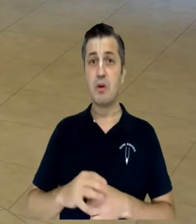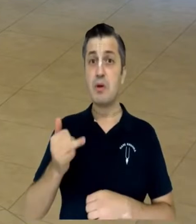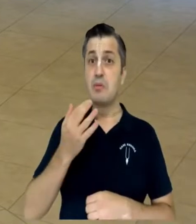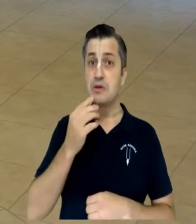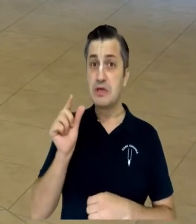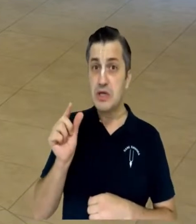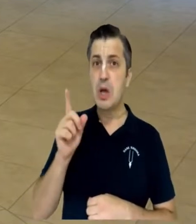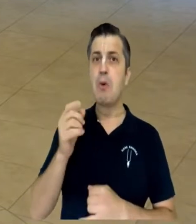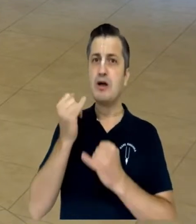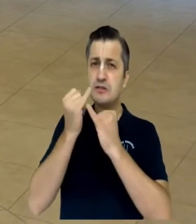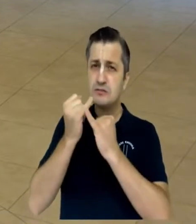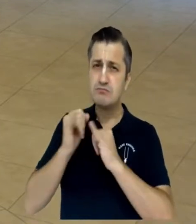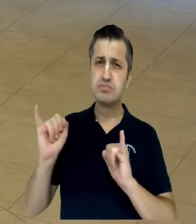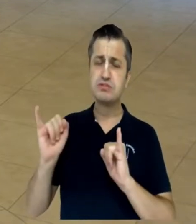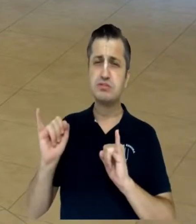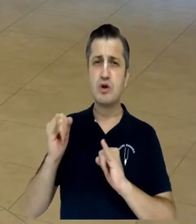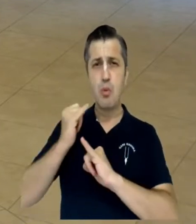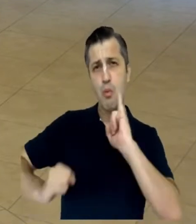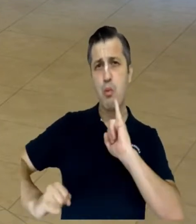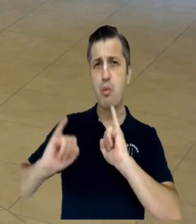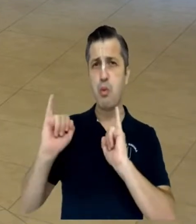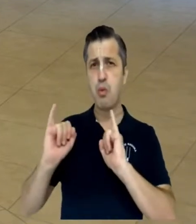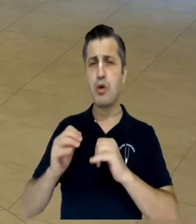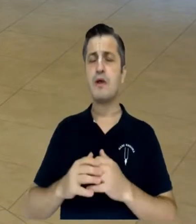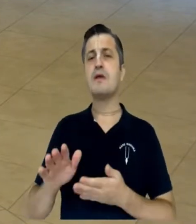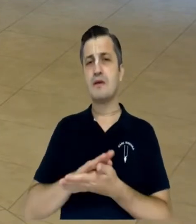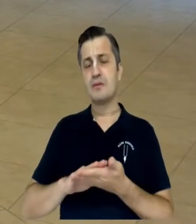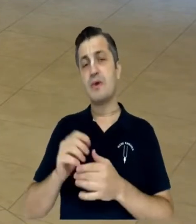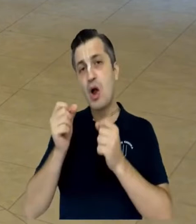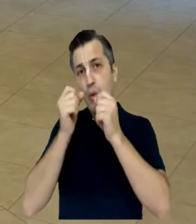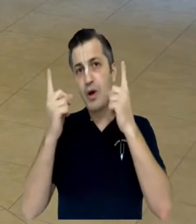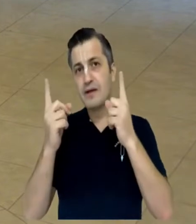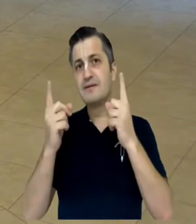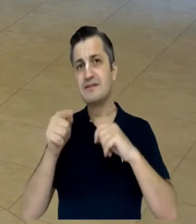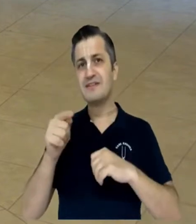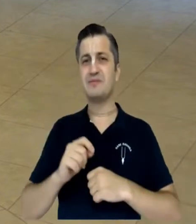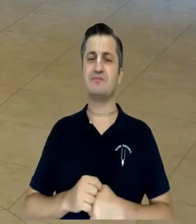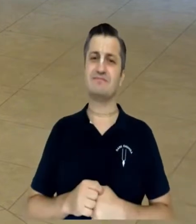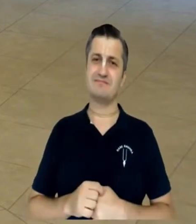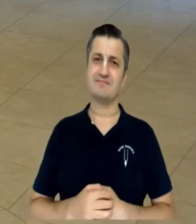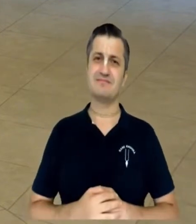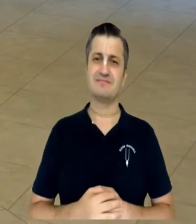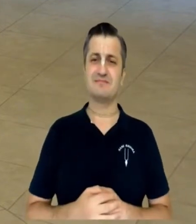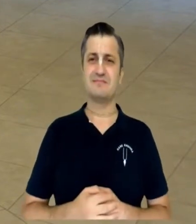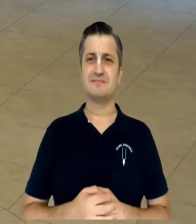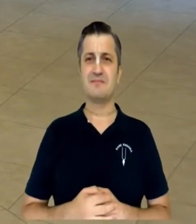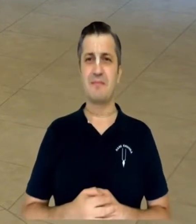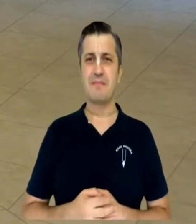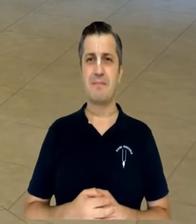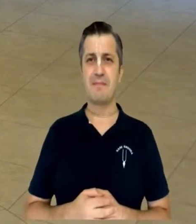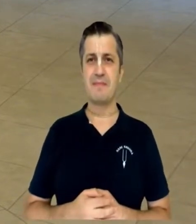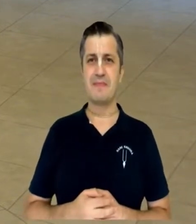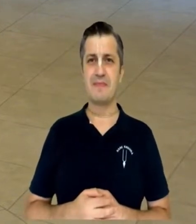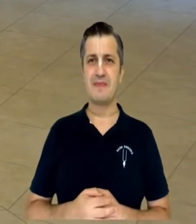severe. So we really want to be aware of that and look into that. So I also wanted to throw in some stats.